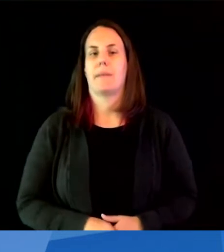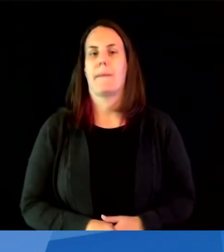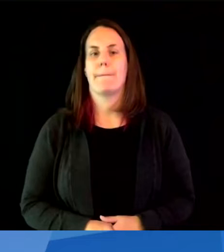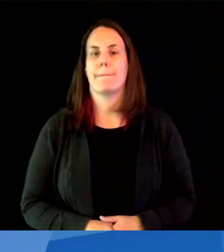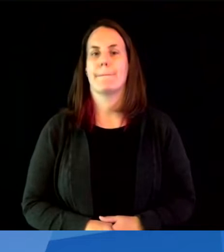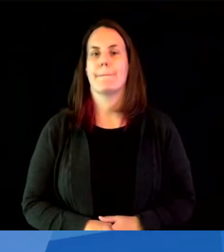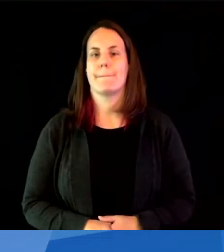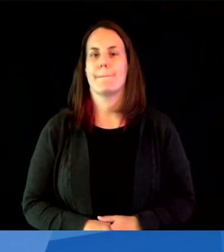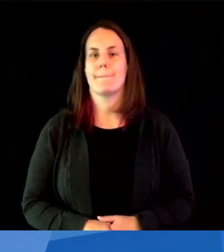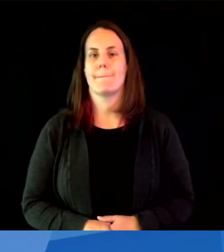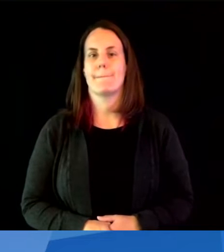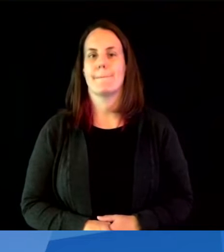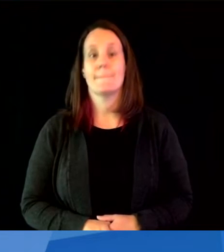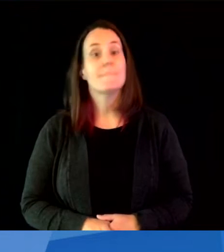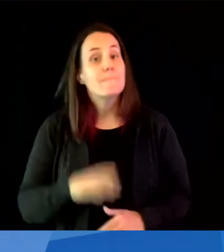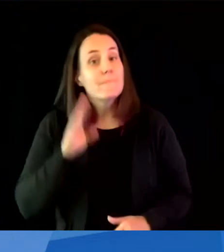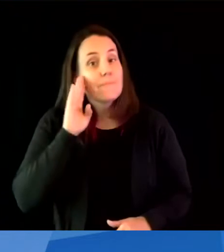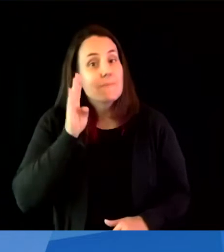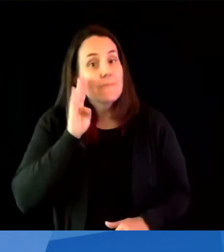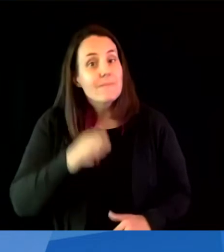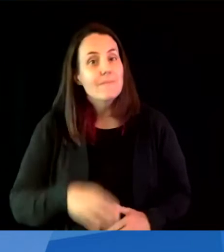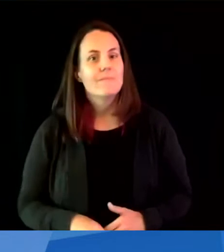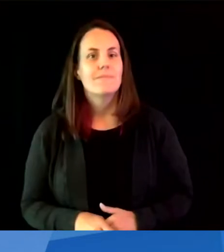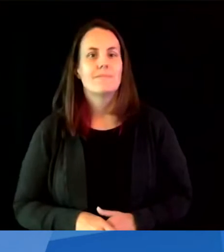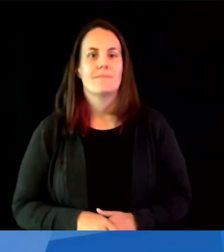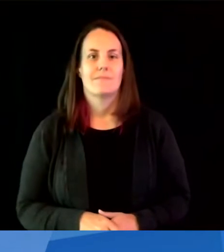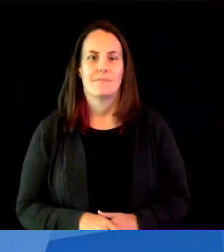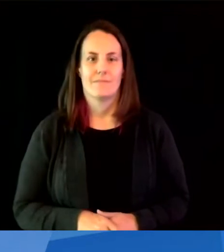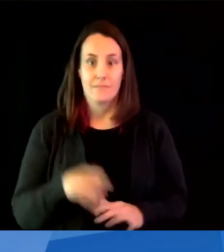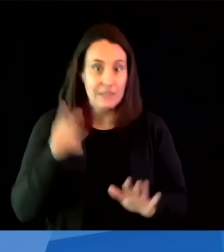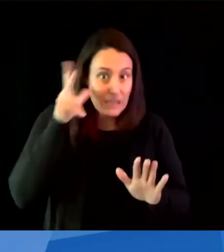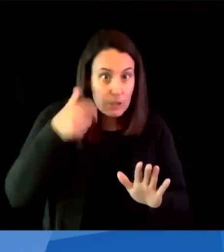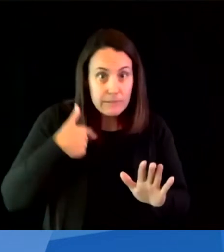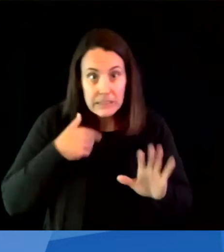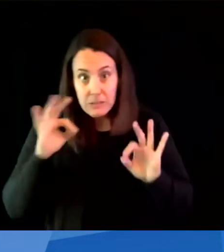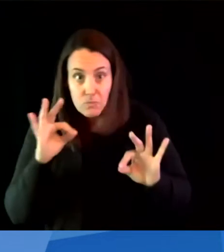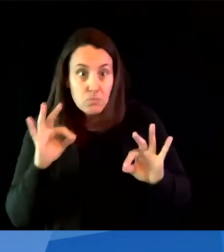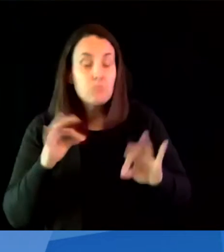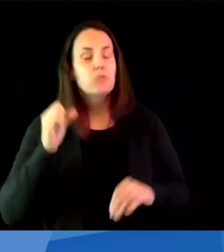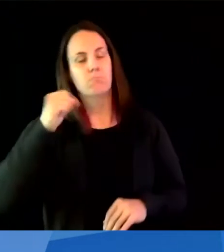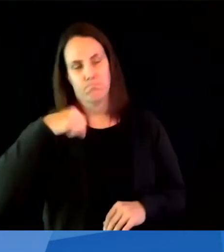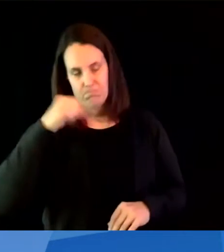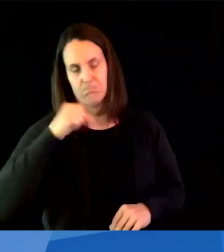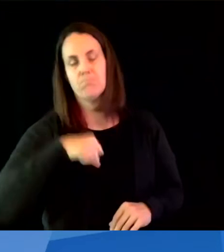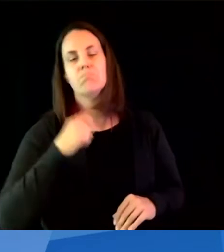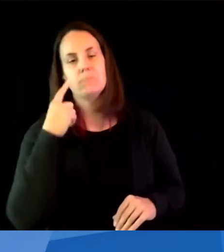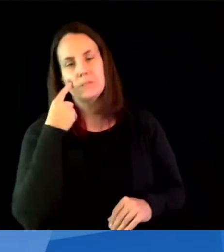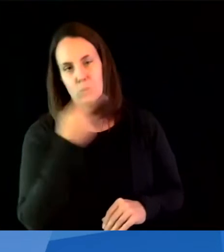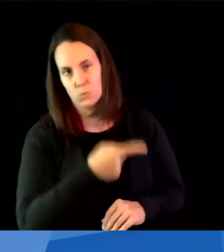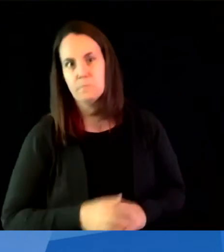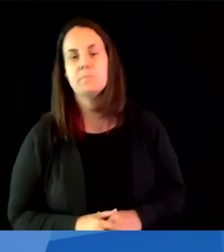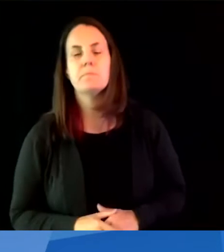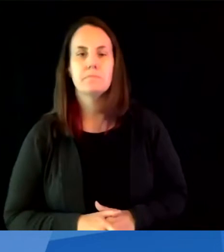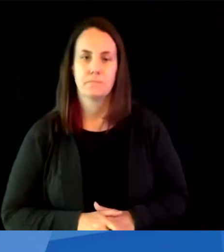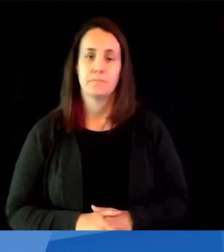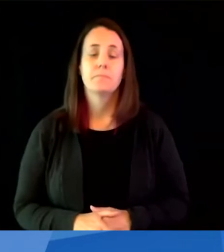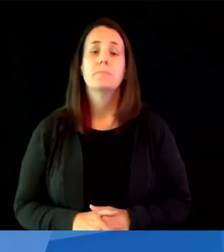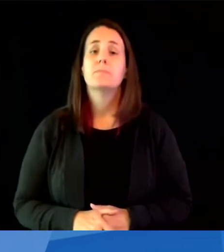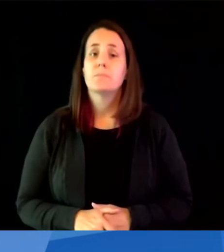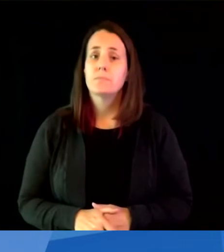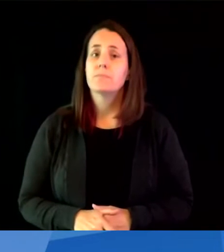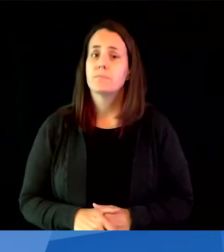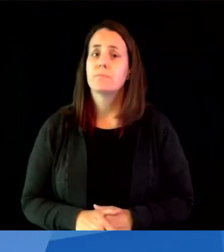Hi there. Hi there. Are you able to hear me? Yes. Perfect. So a lot of my questions about the ACF have